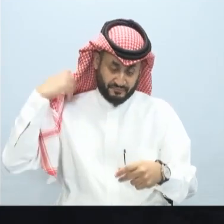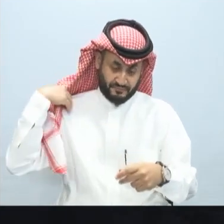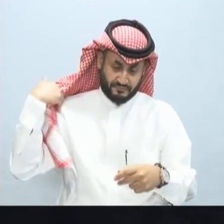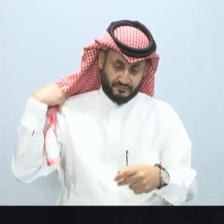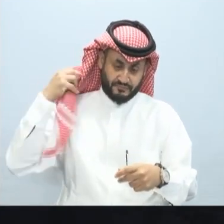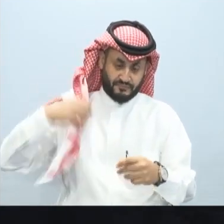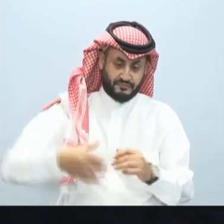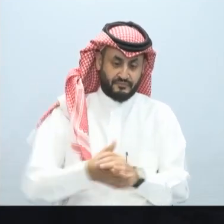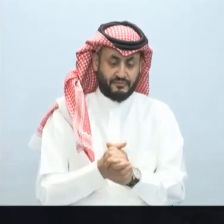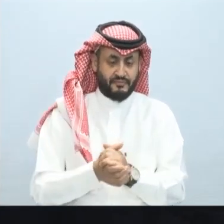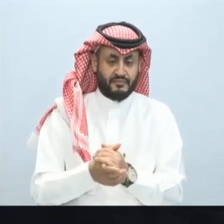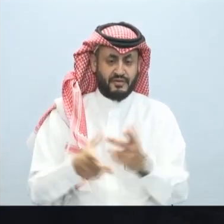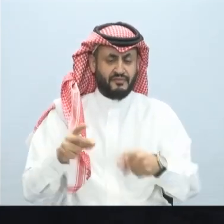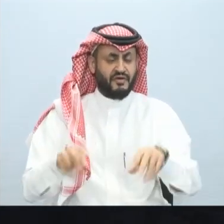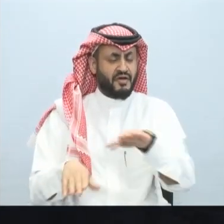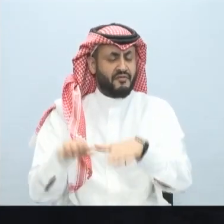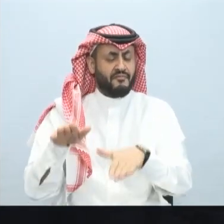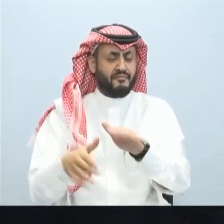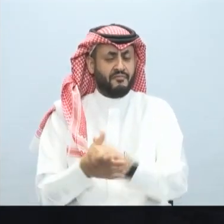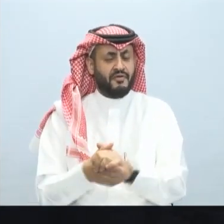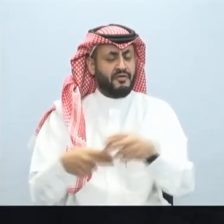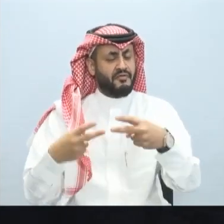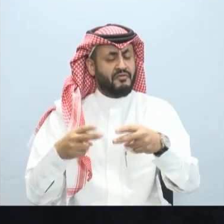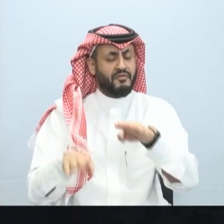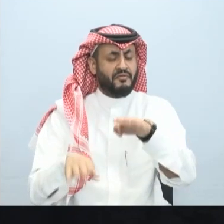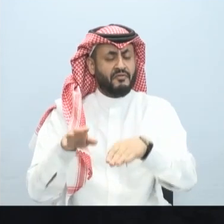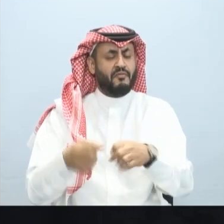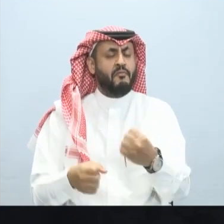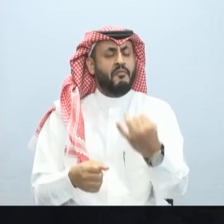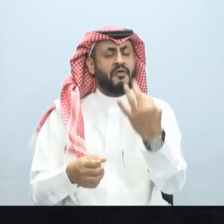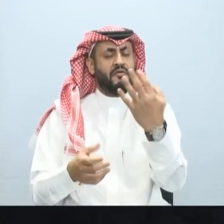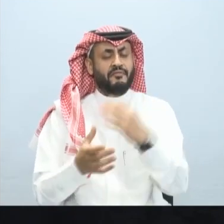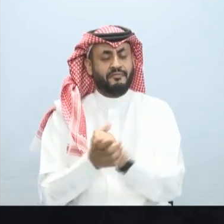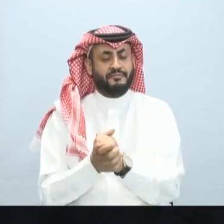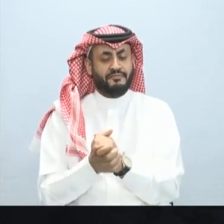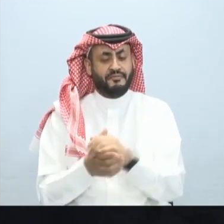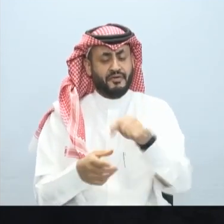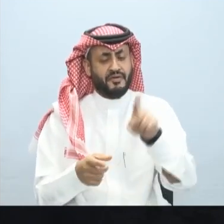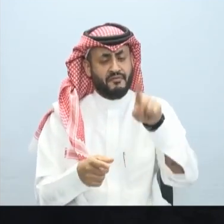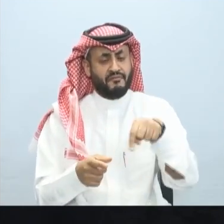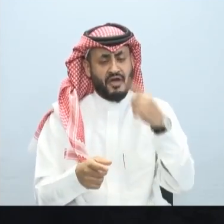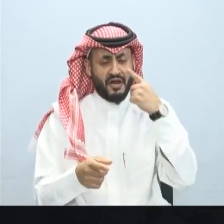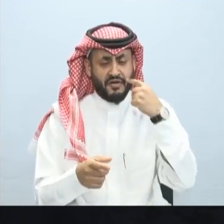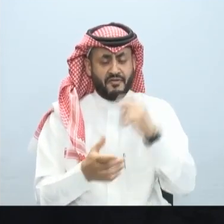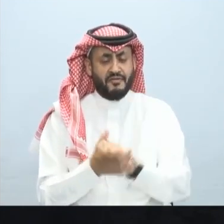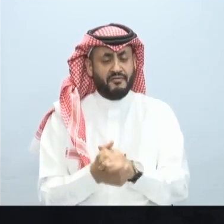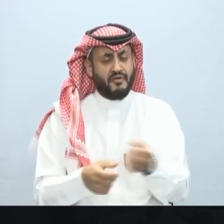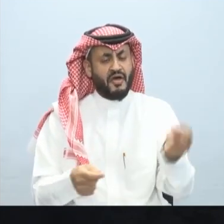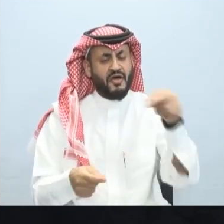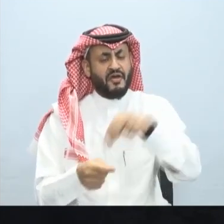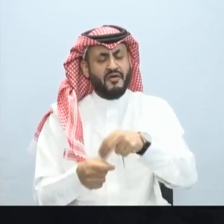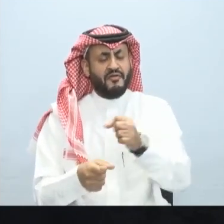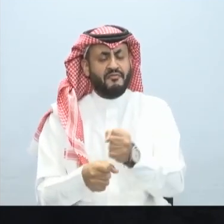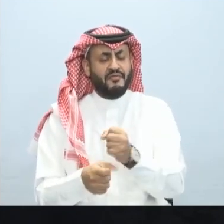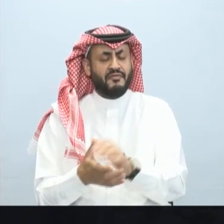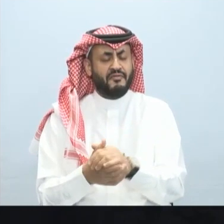lesson here. It is the idea of comparing. You can compare actually between lots of things in your daily life. You can just apply